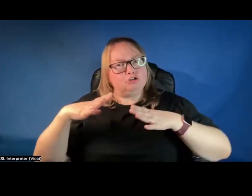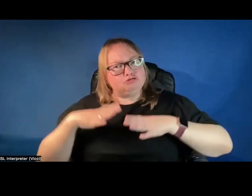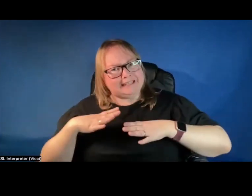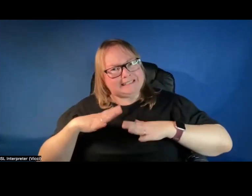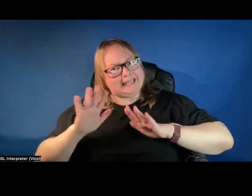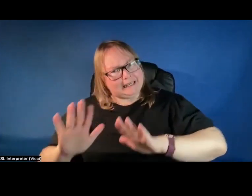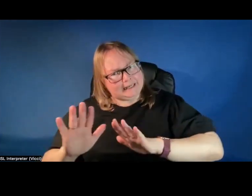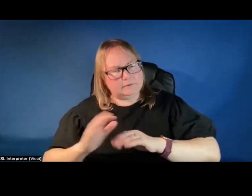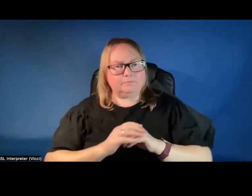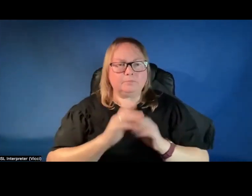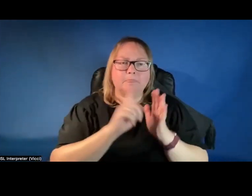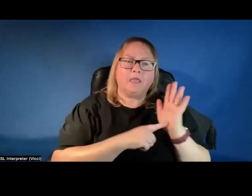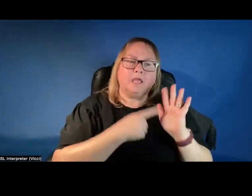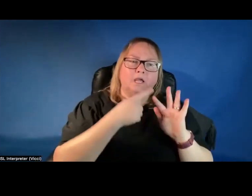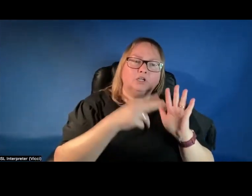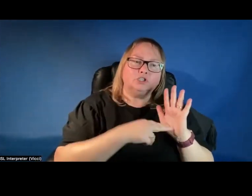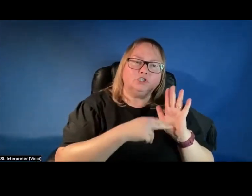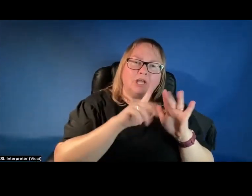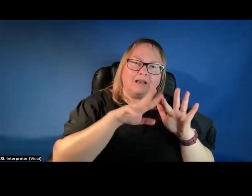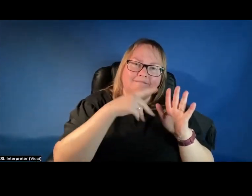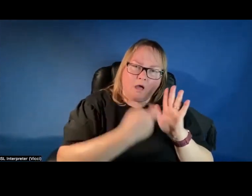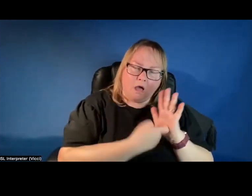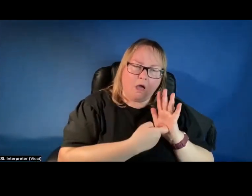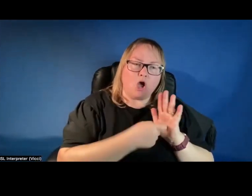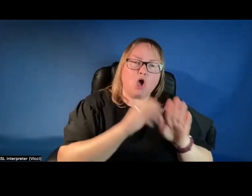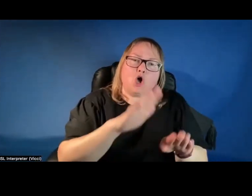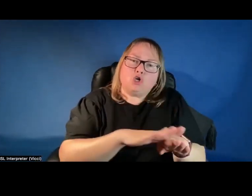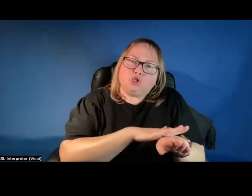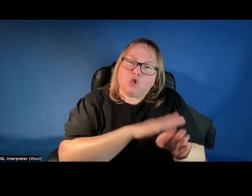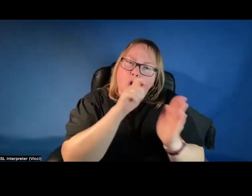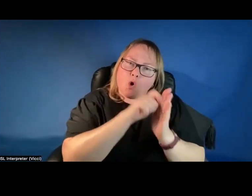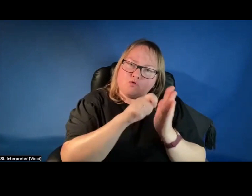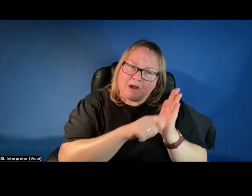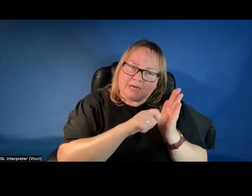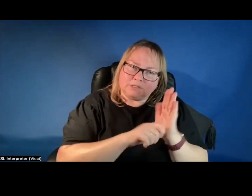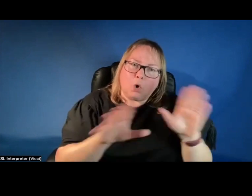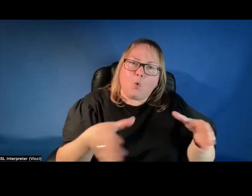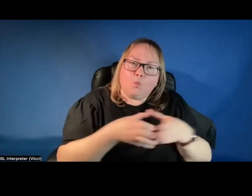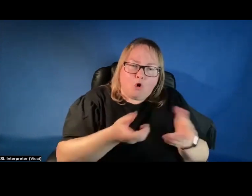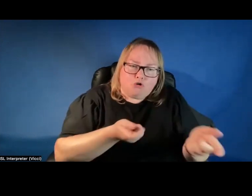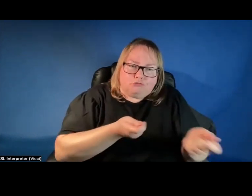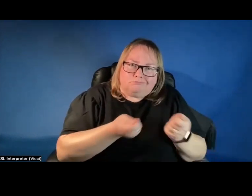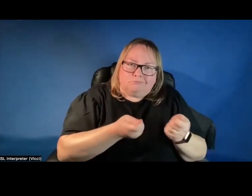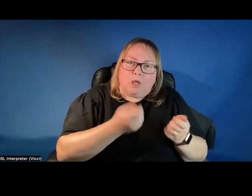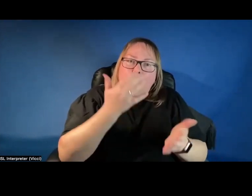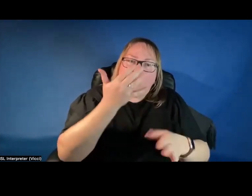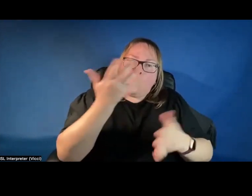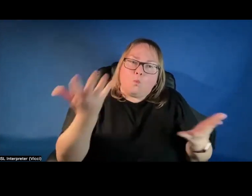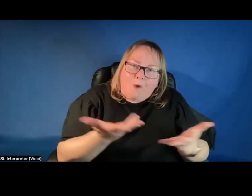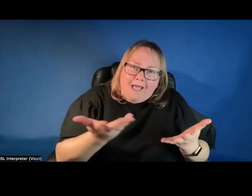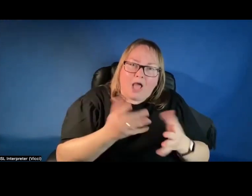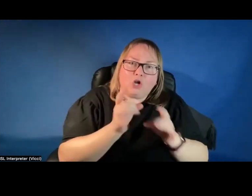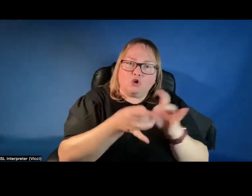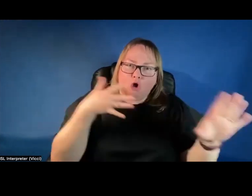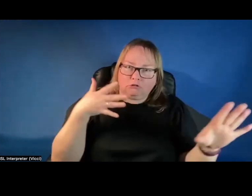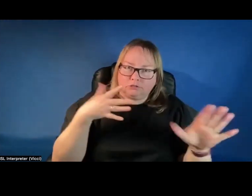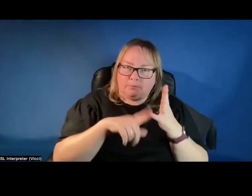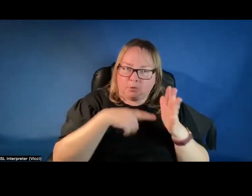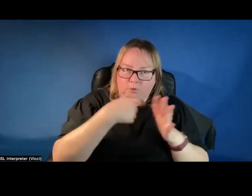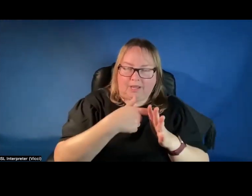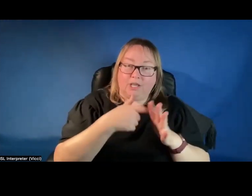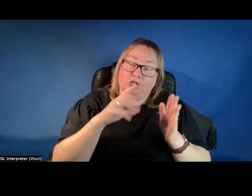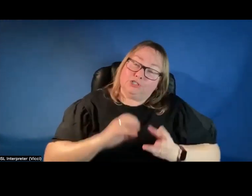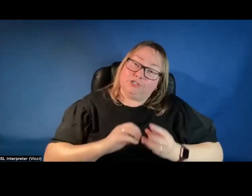Jennifer Brough is a slow writer and workshop facilitator based in Nottingham, UK. She's working on her first poetry